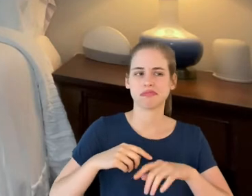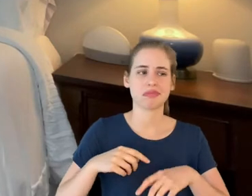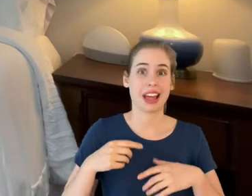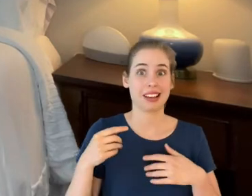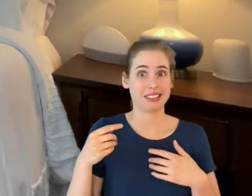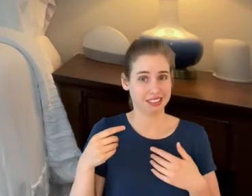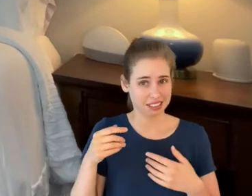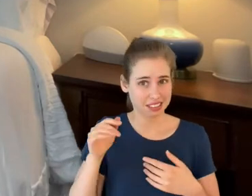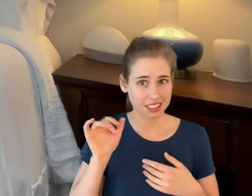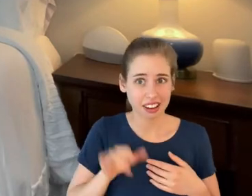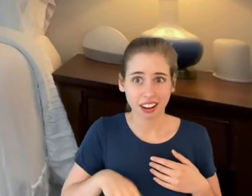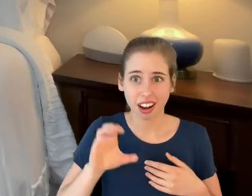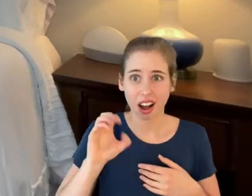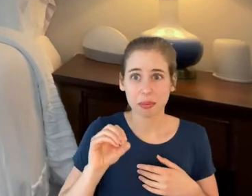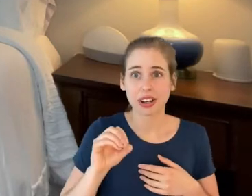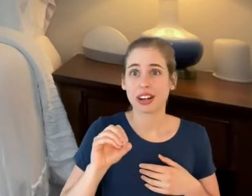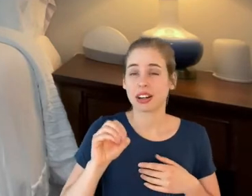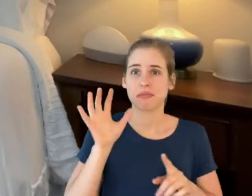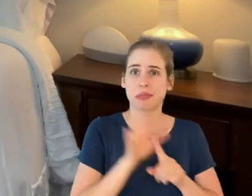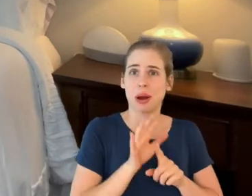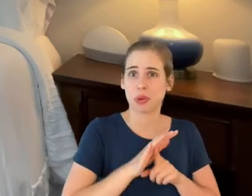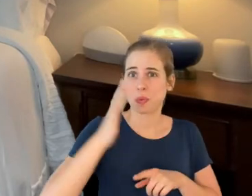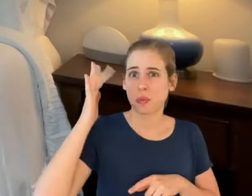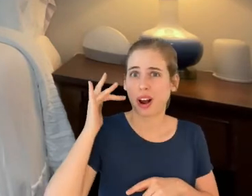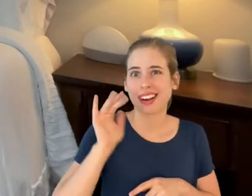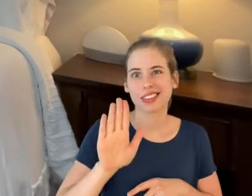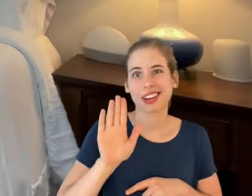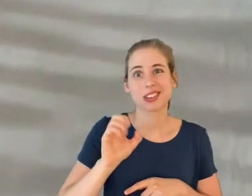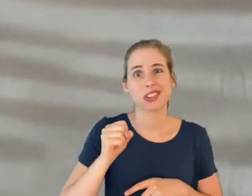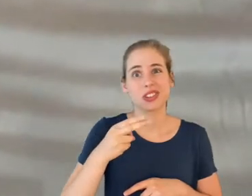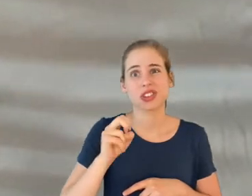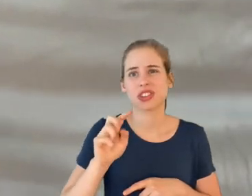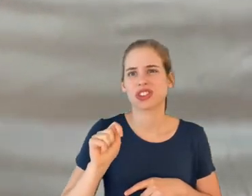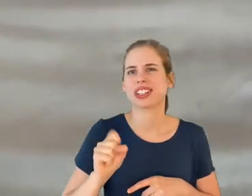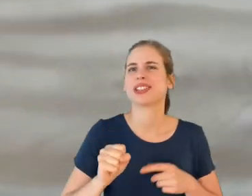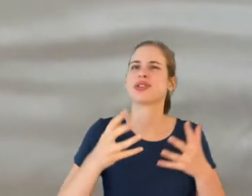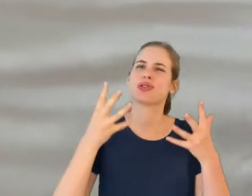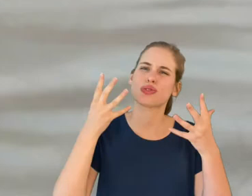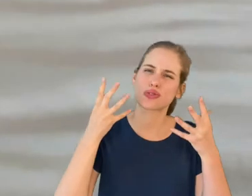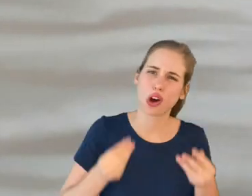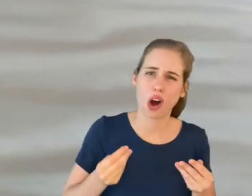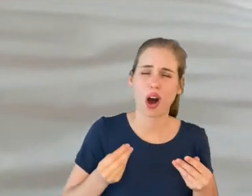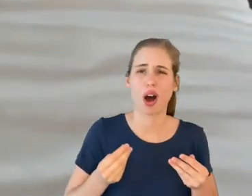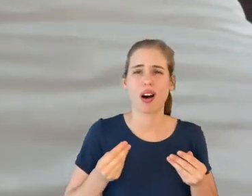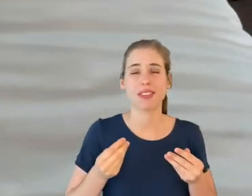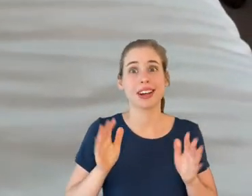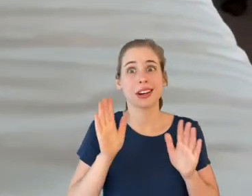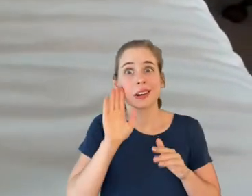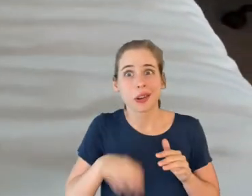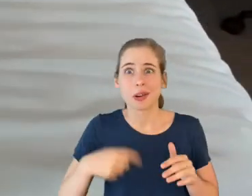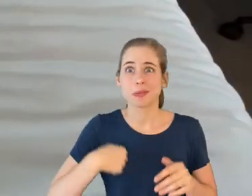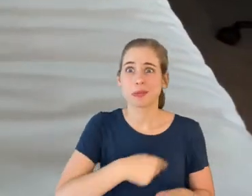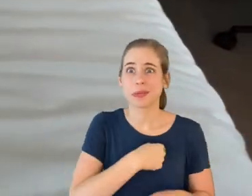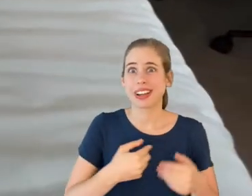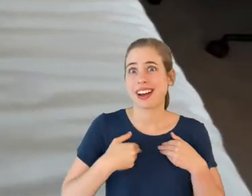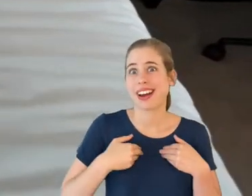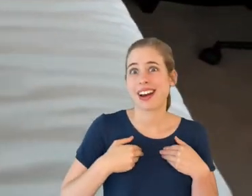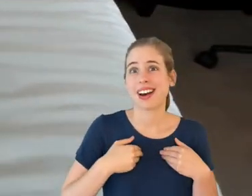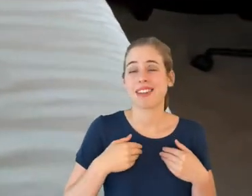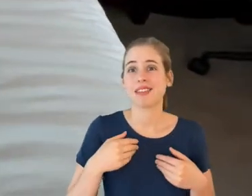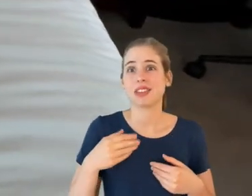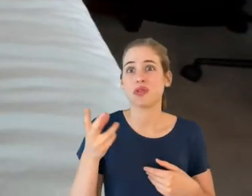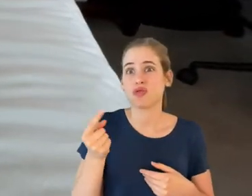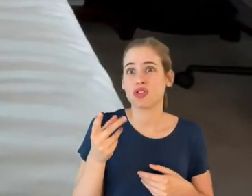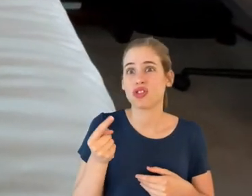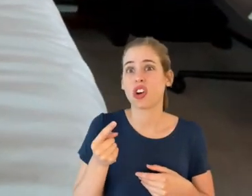softest sheets out there. And guys, it's true. They're super soft. When I think of something soft, I think of like, okay, so we have a